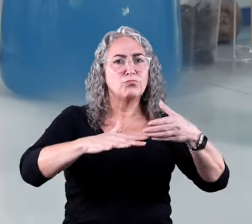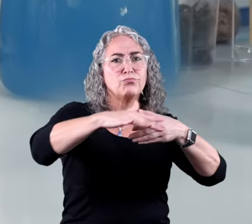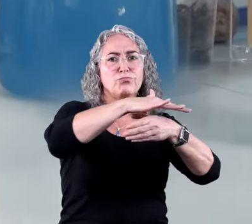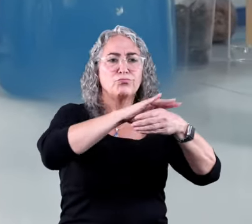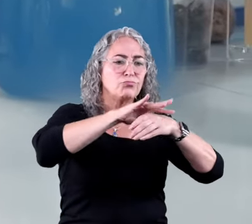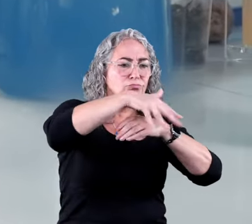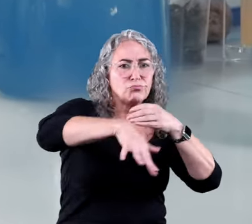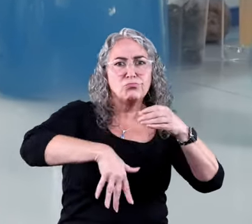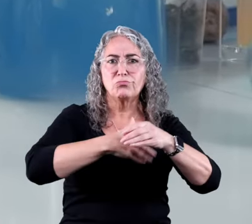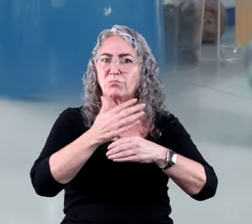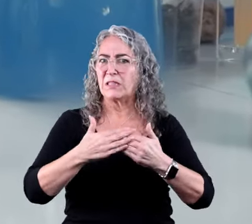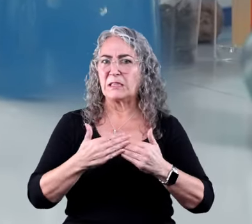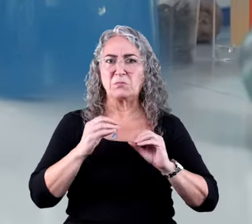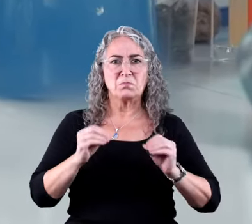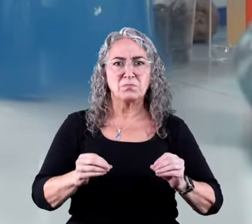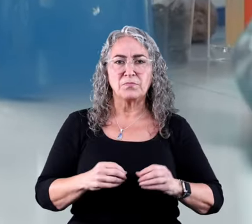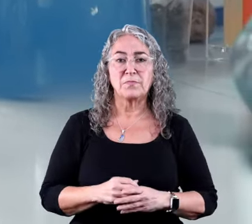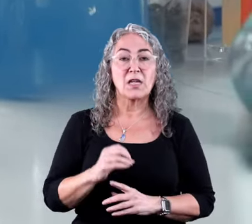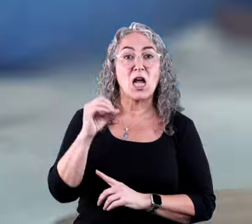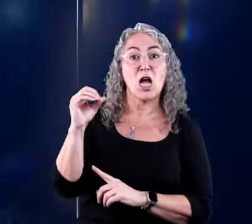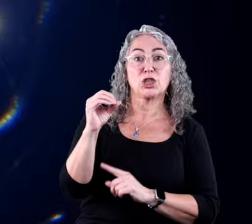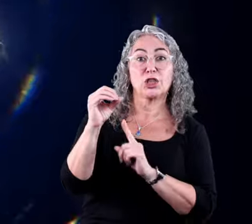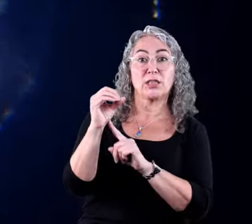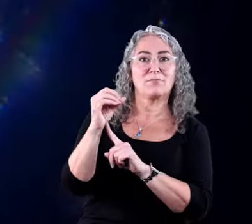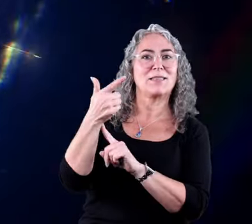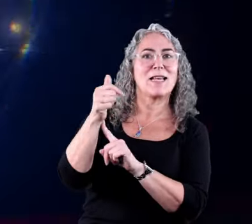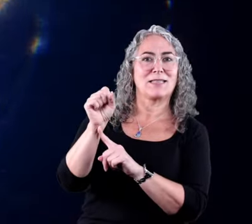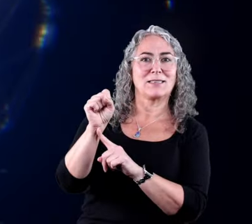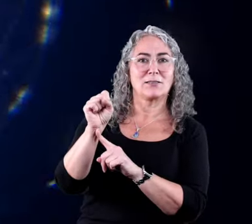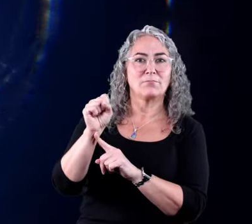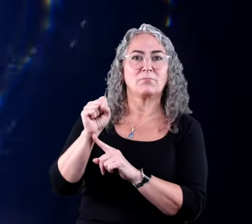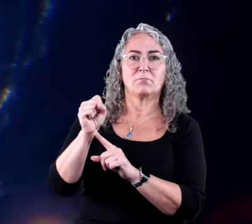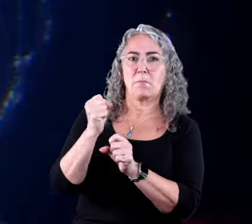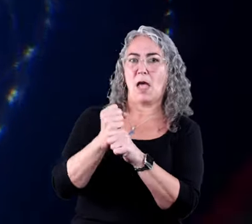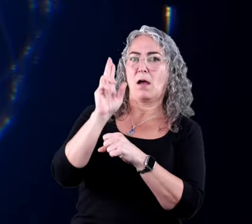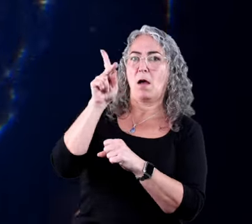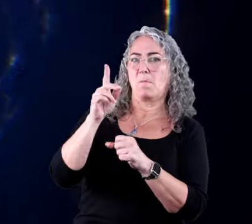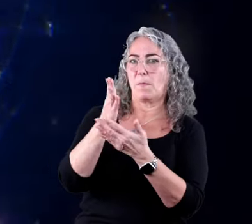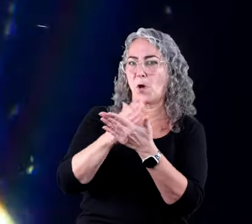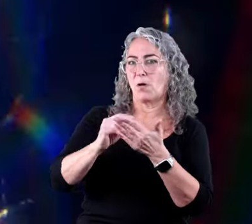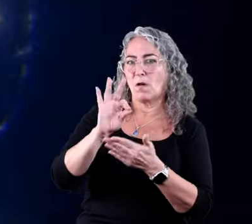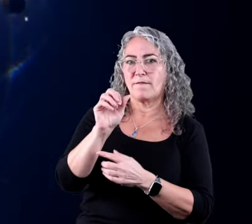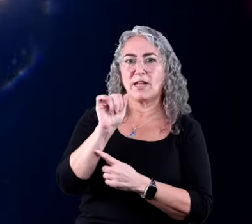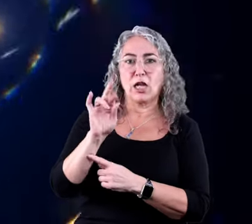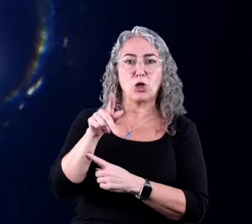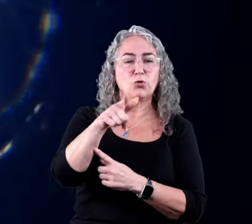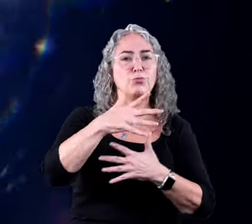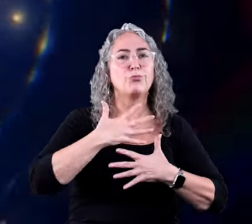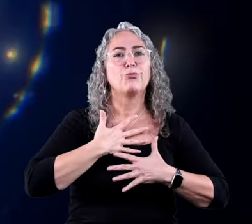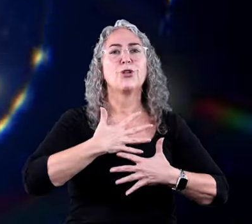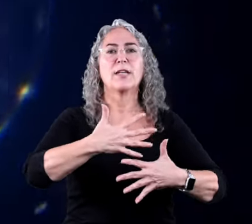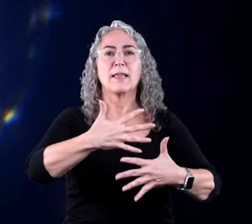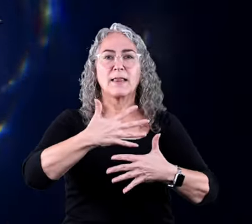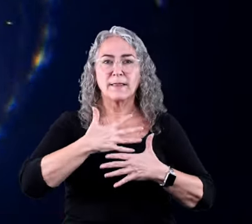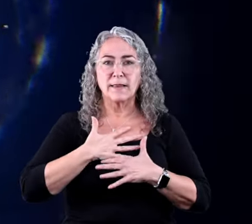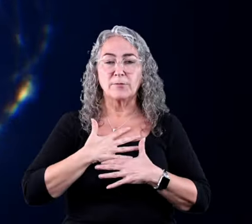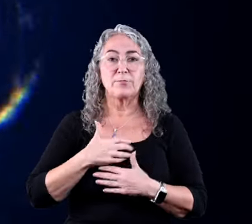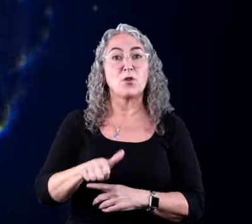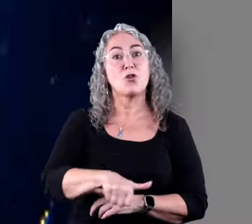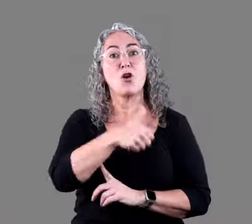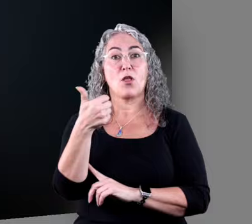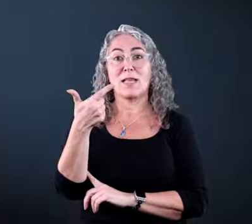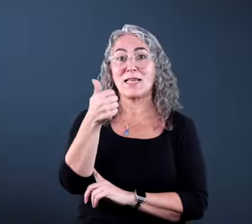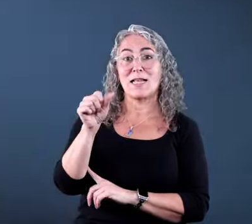no surface and moves around easily. Oxygen is a gas that makes up part of the air around you that you breathe